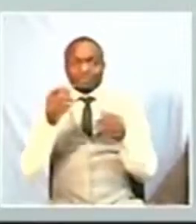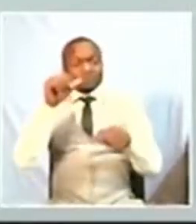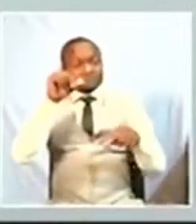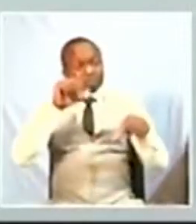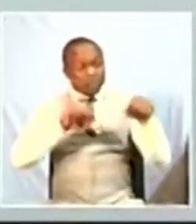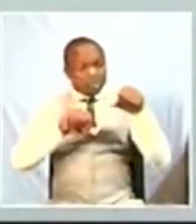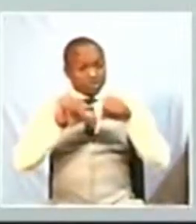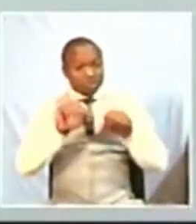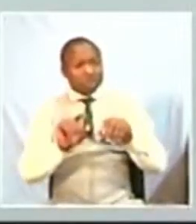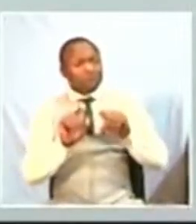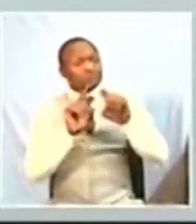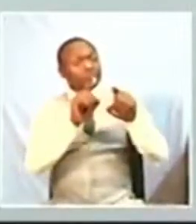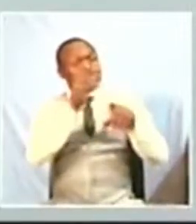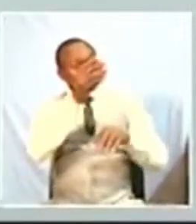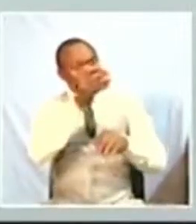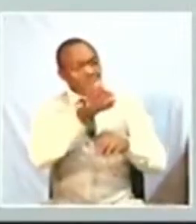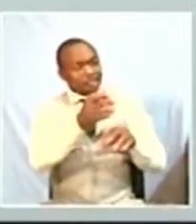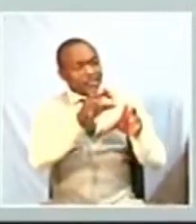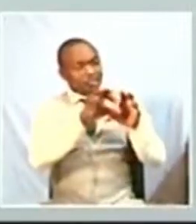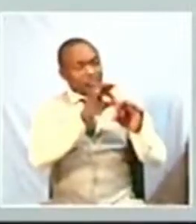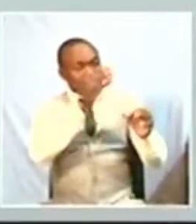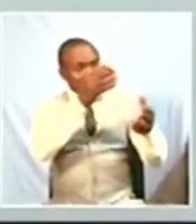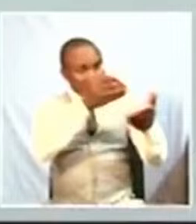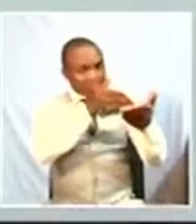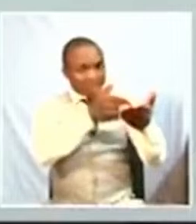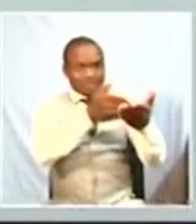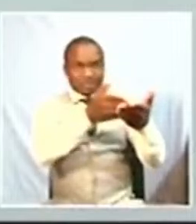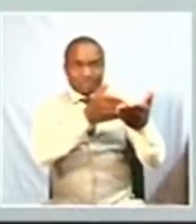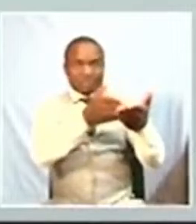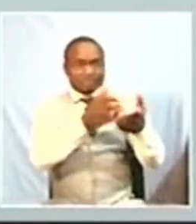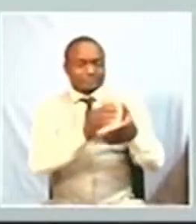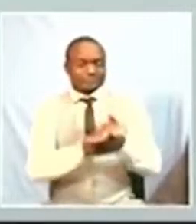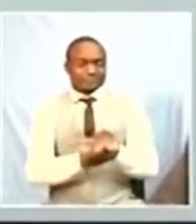Auditors come there, they find these are the weaknesses.